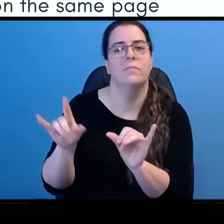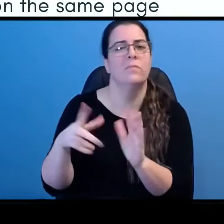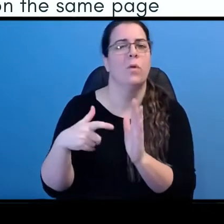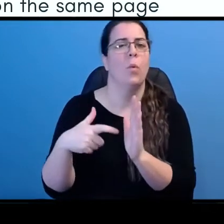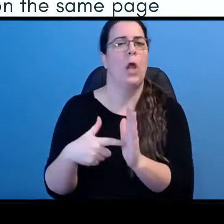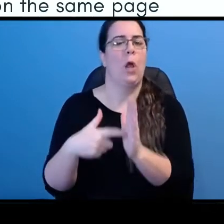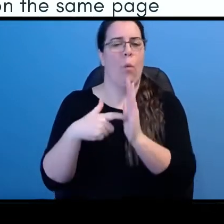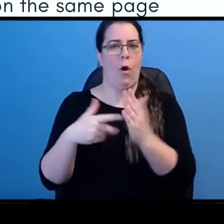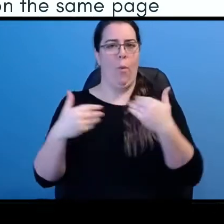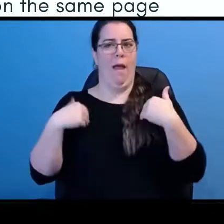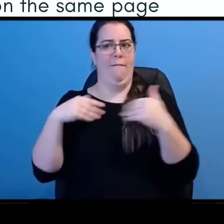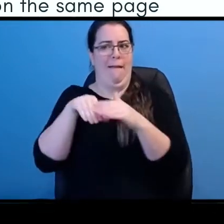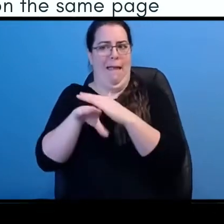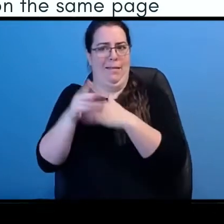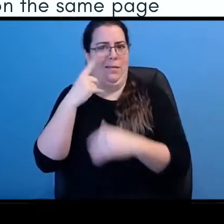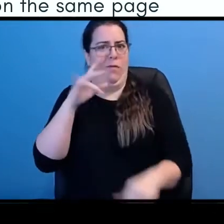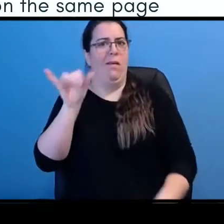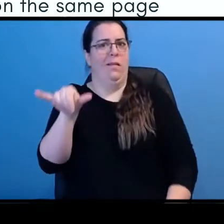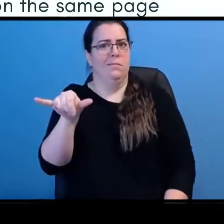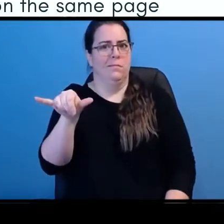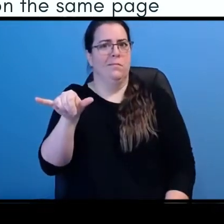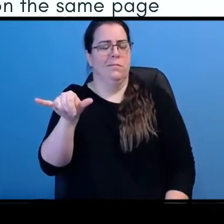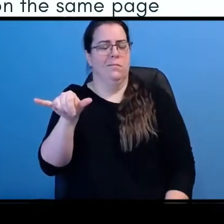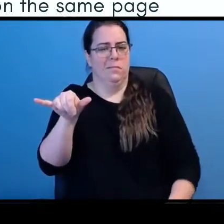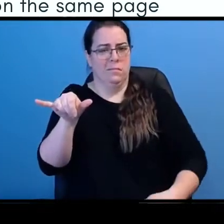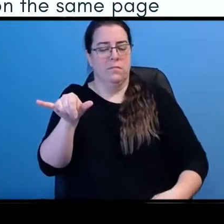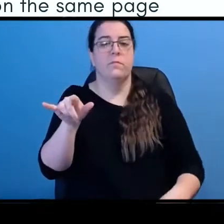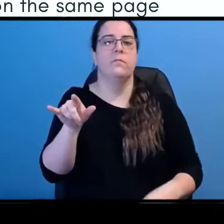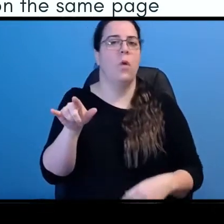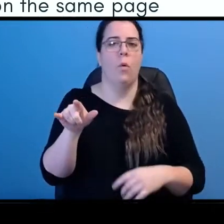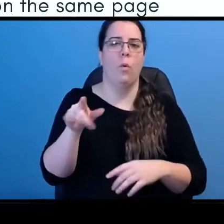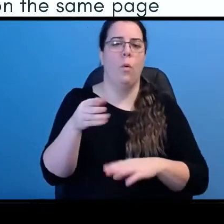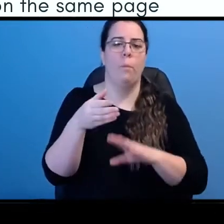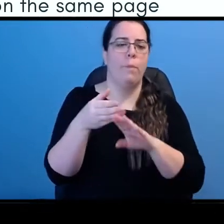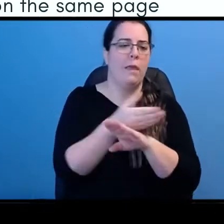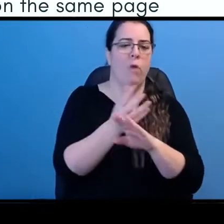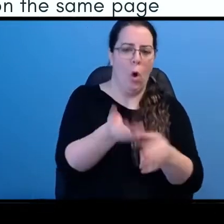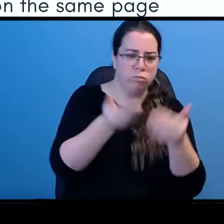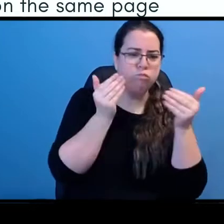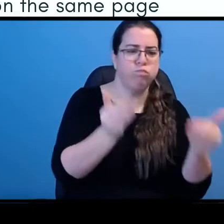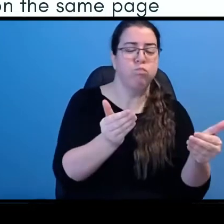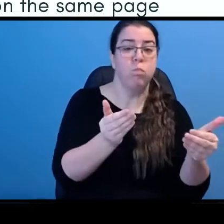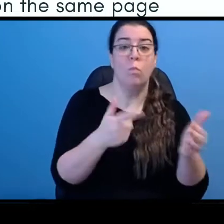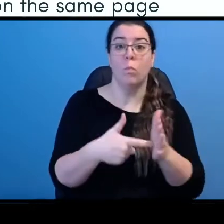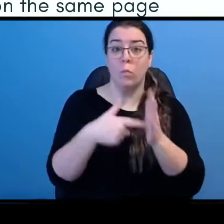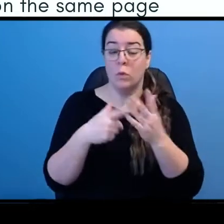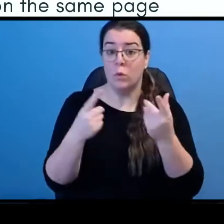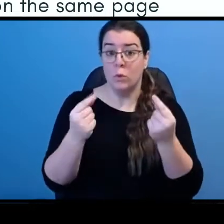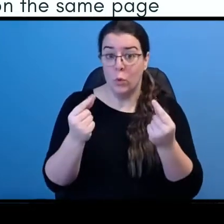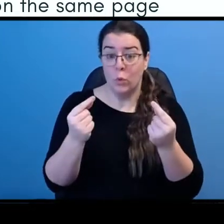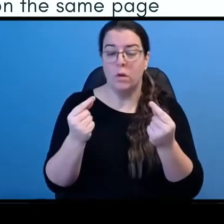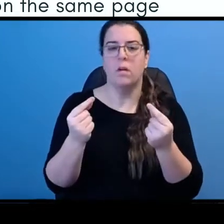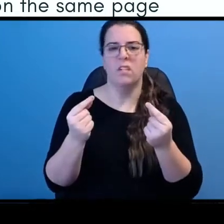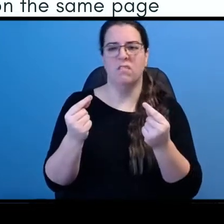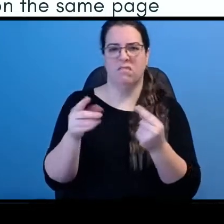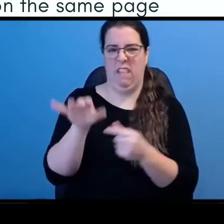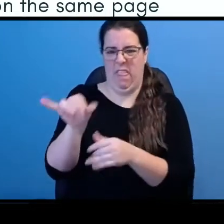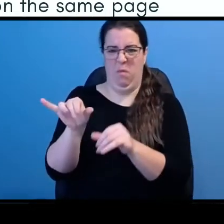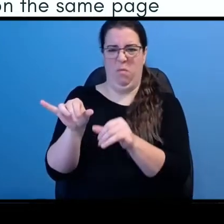access to that portal. So before you do anything, you need to go through that